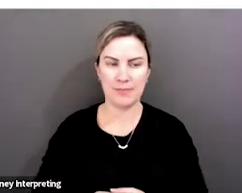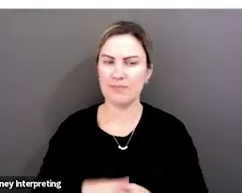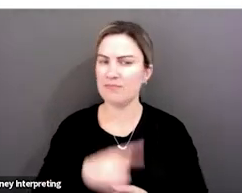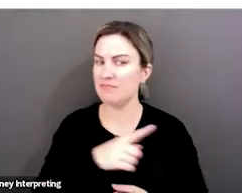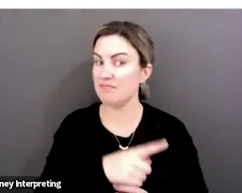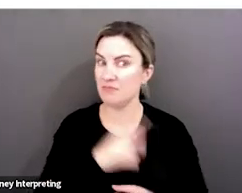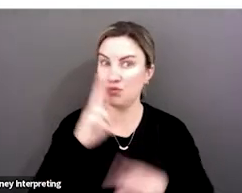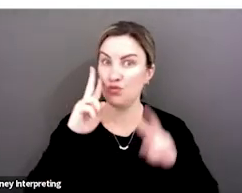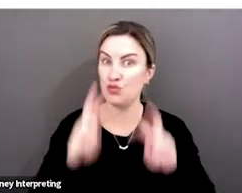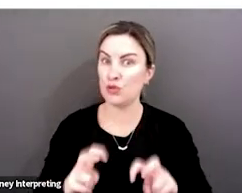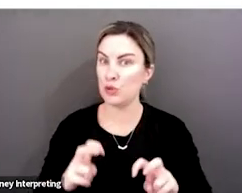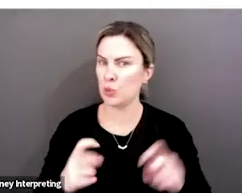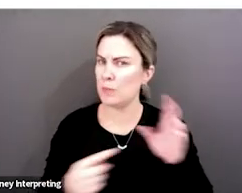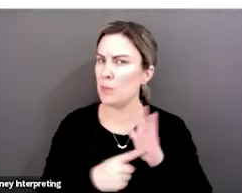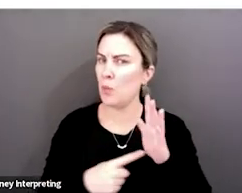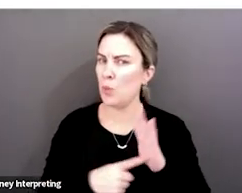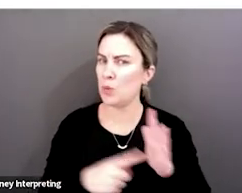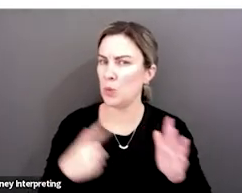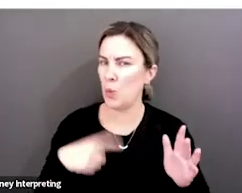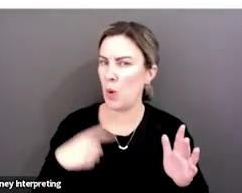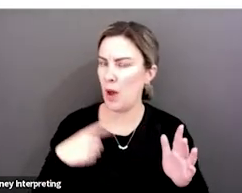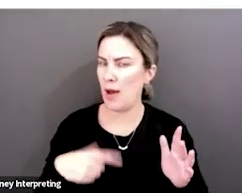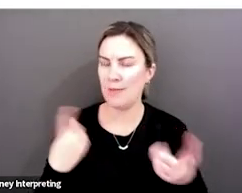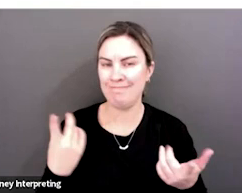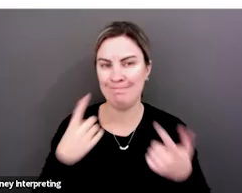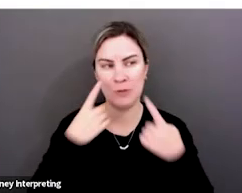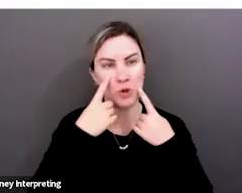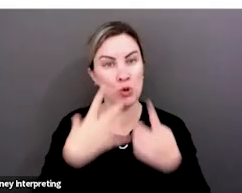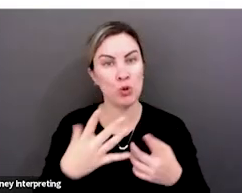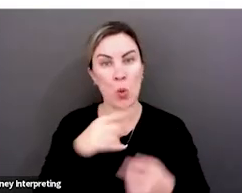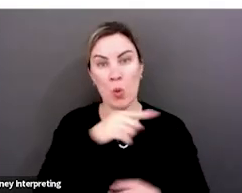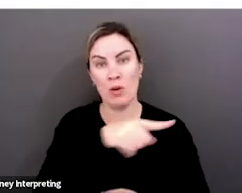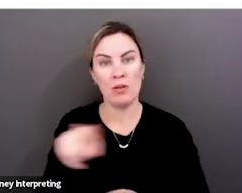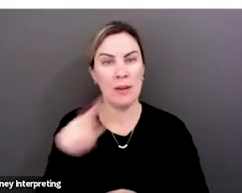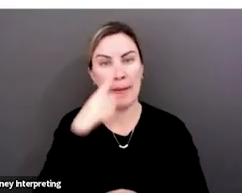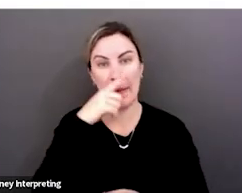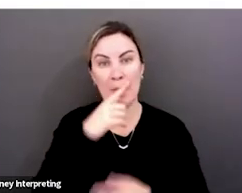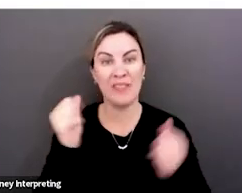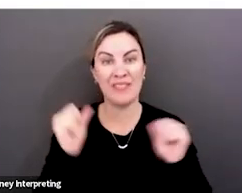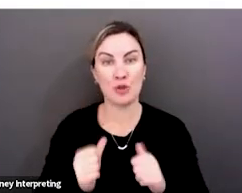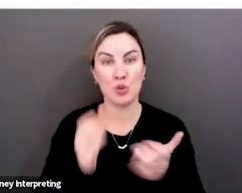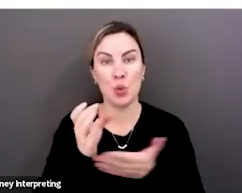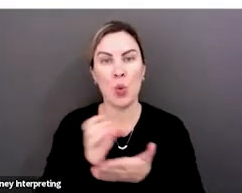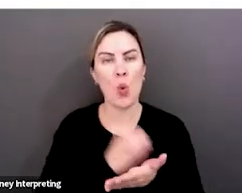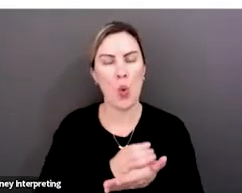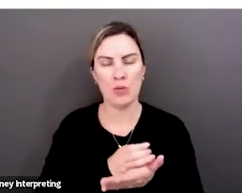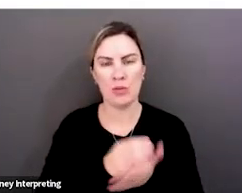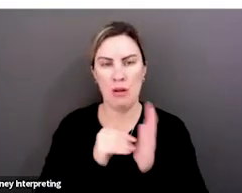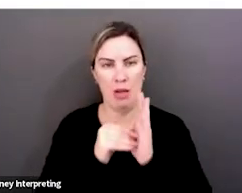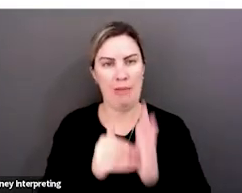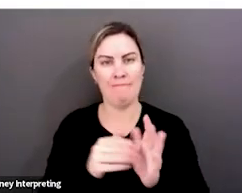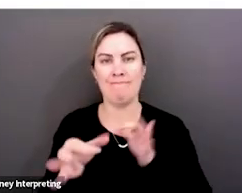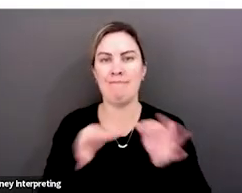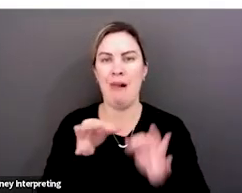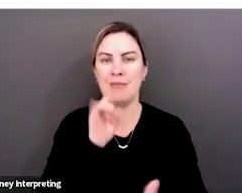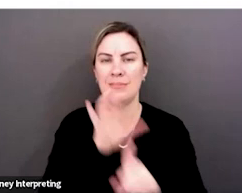are really important because, as I said, they show that what our learners have learnt helps them to make a plan for themselves.